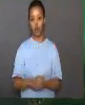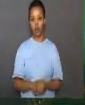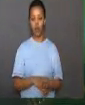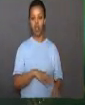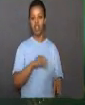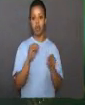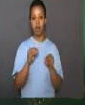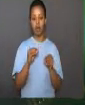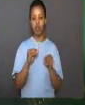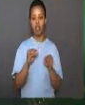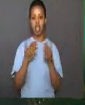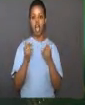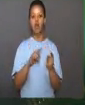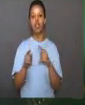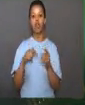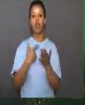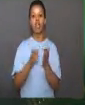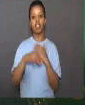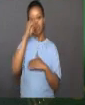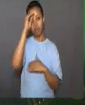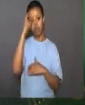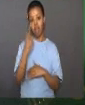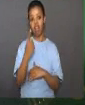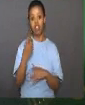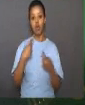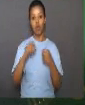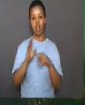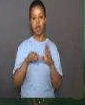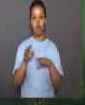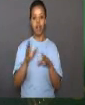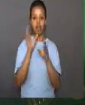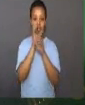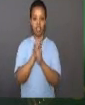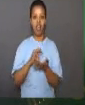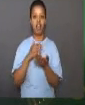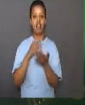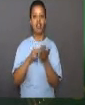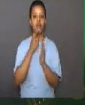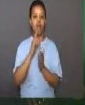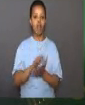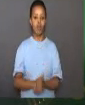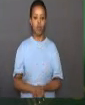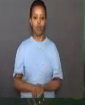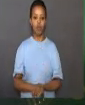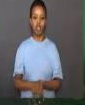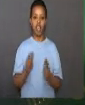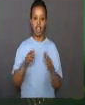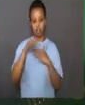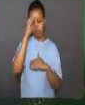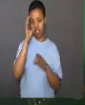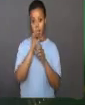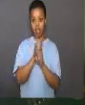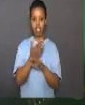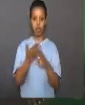Students, let us complete one last activity before we finish our lesson